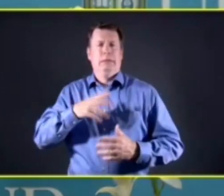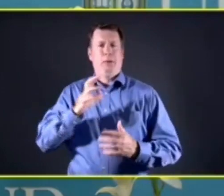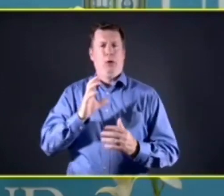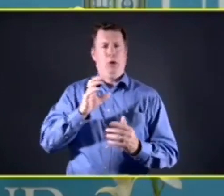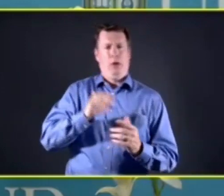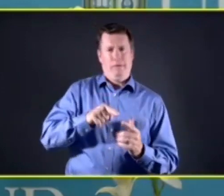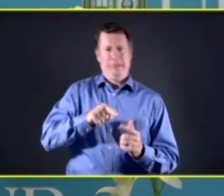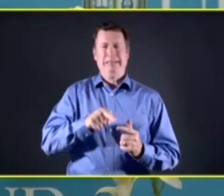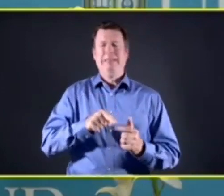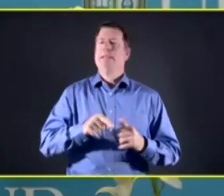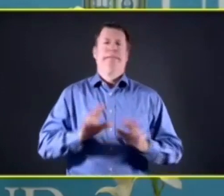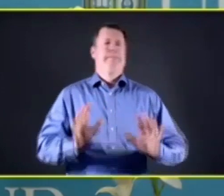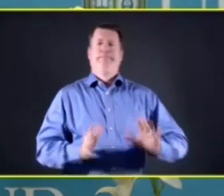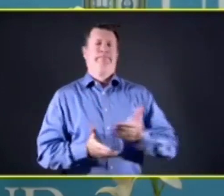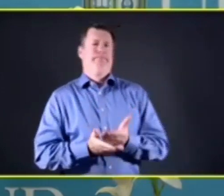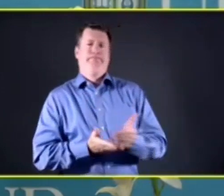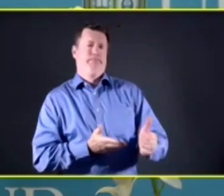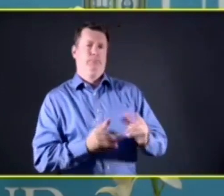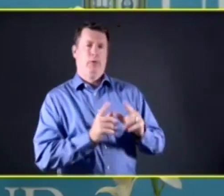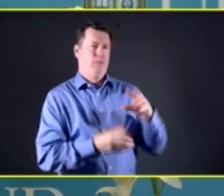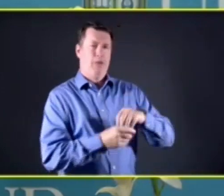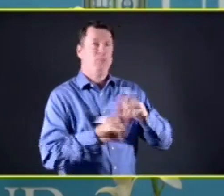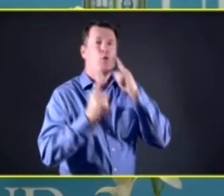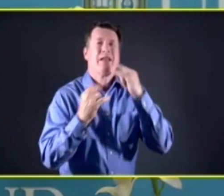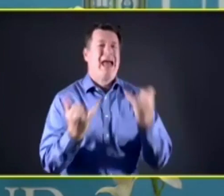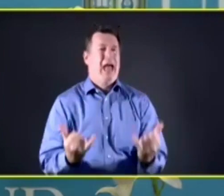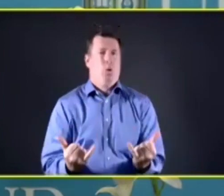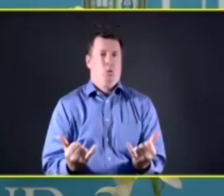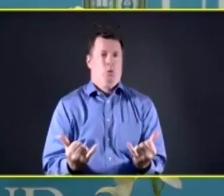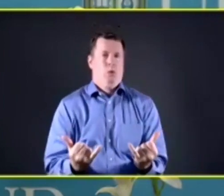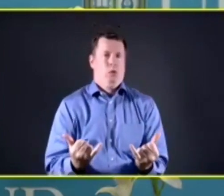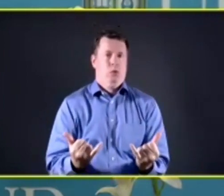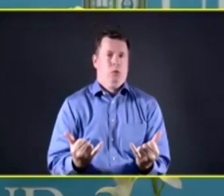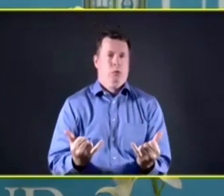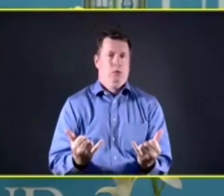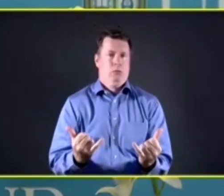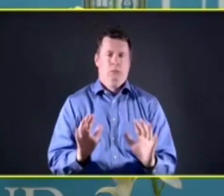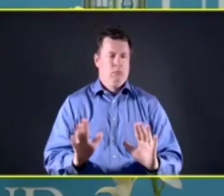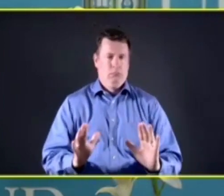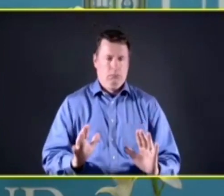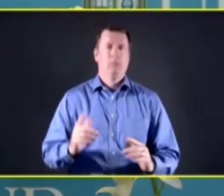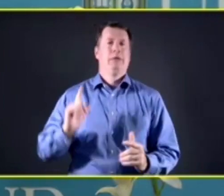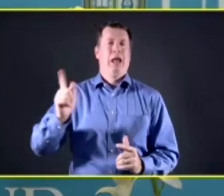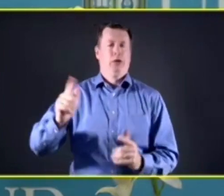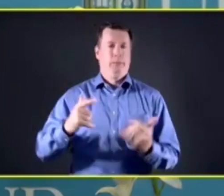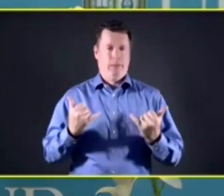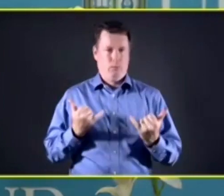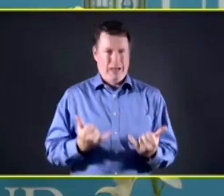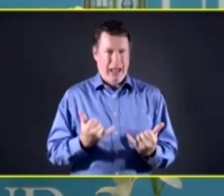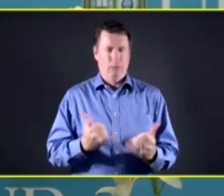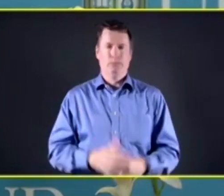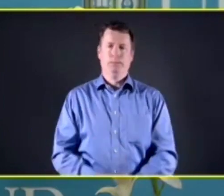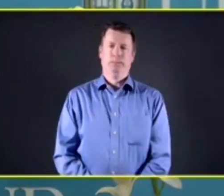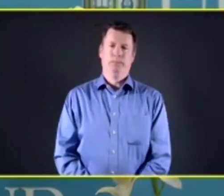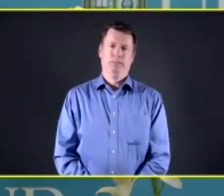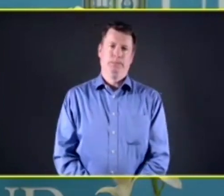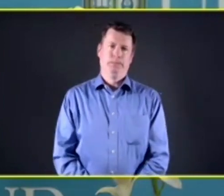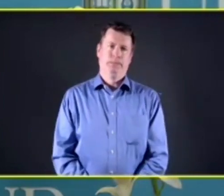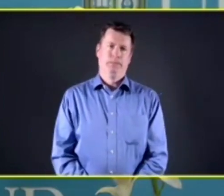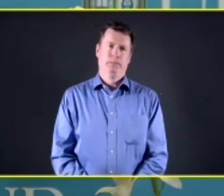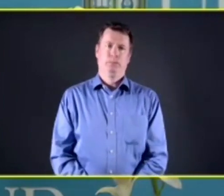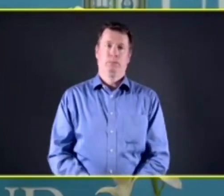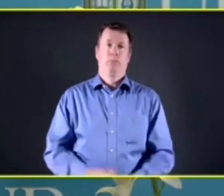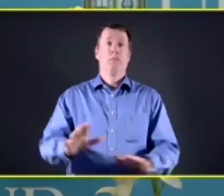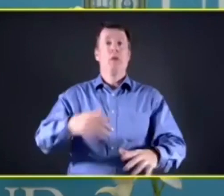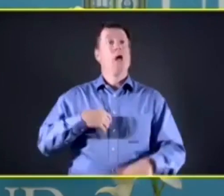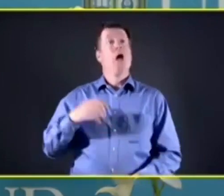that smacks of cardiac. I imagine a lot of the outpatients are going to be younger